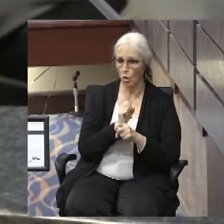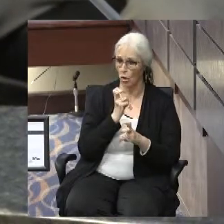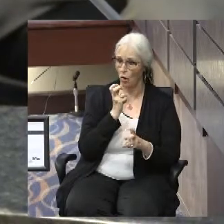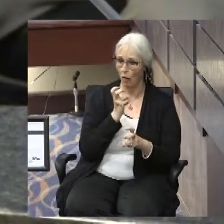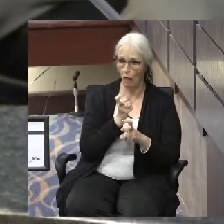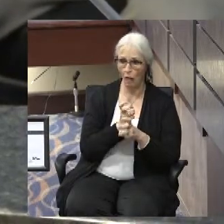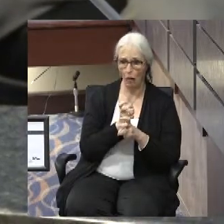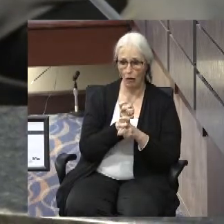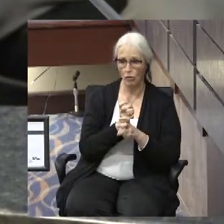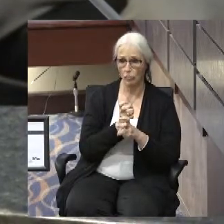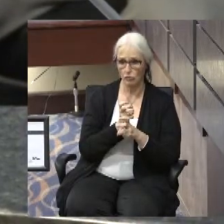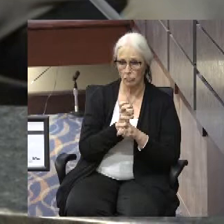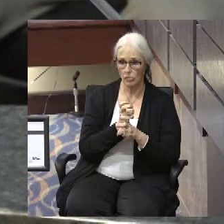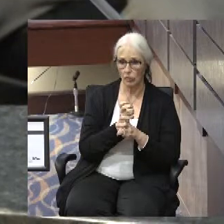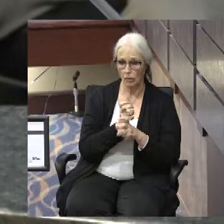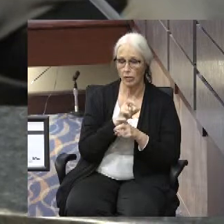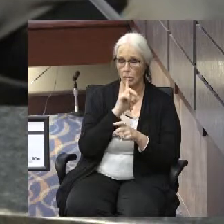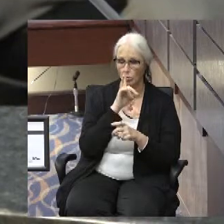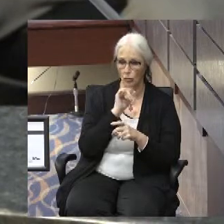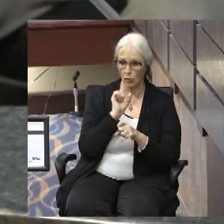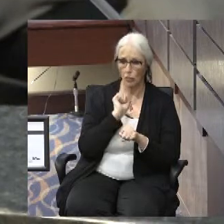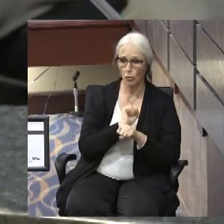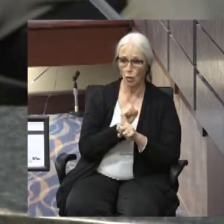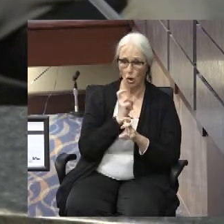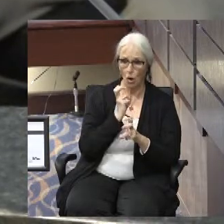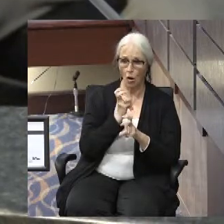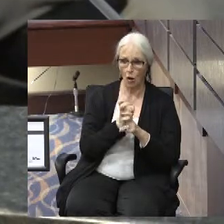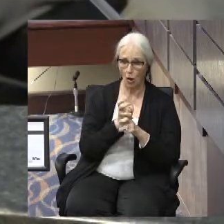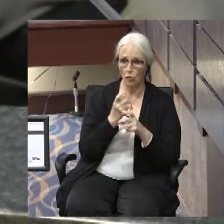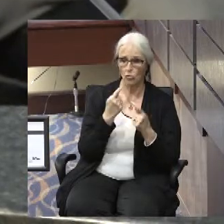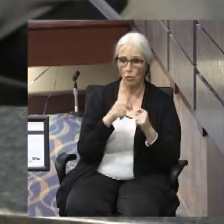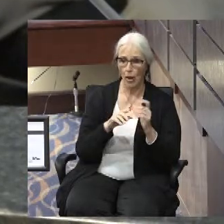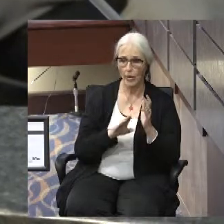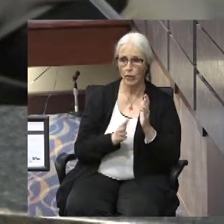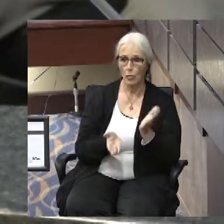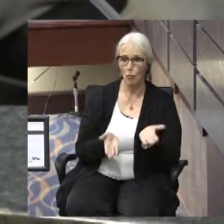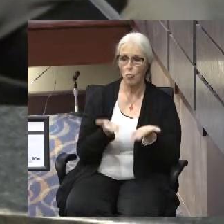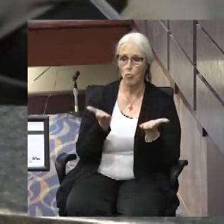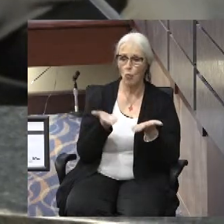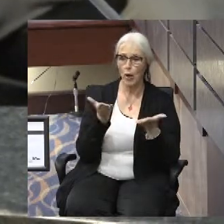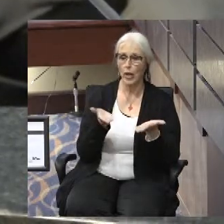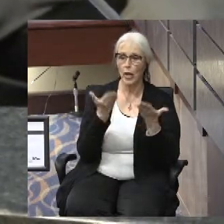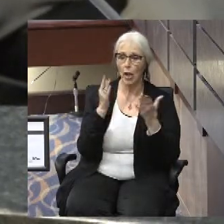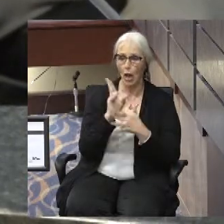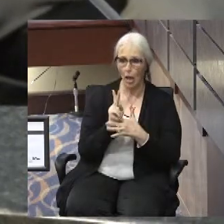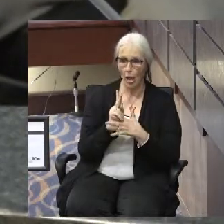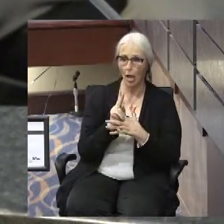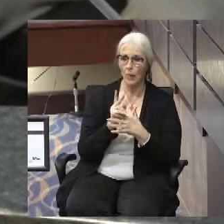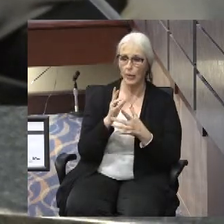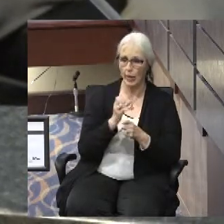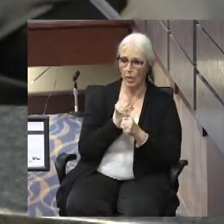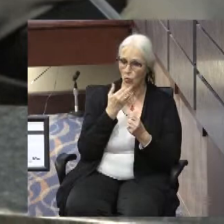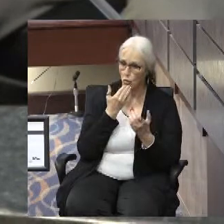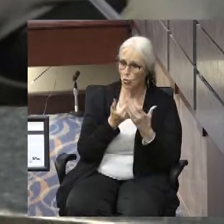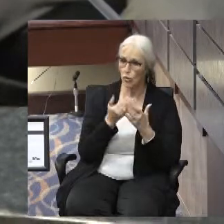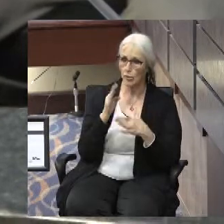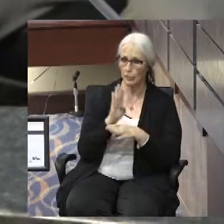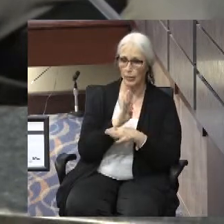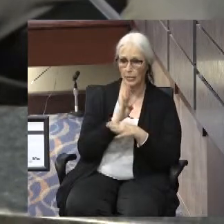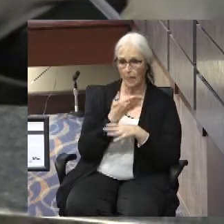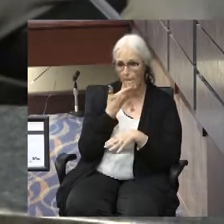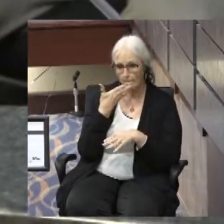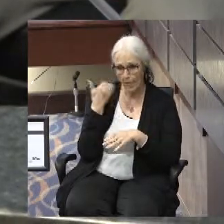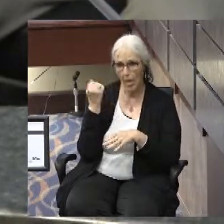Overlay District Committee has worked real hard to try and bring it back up and get some good businesses and better businesses